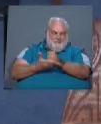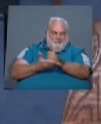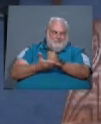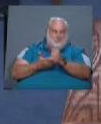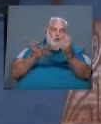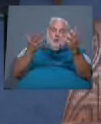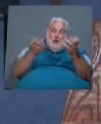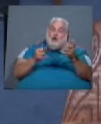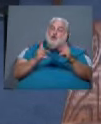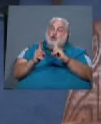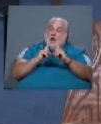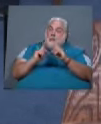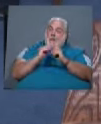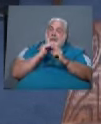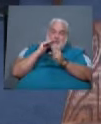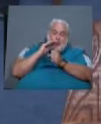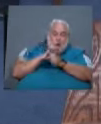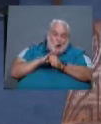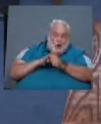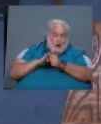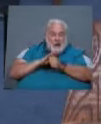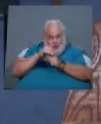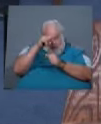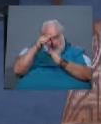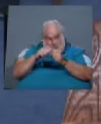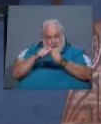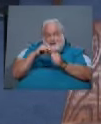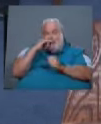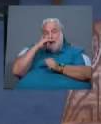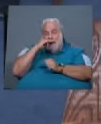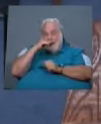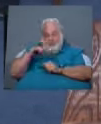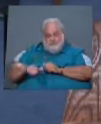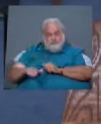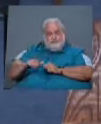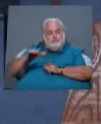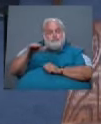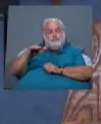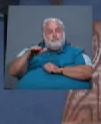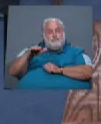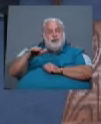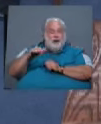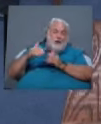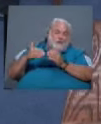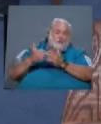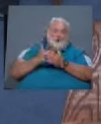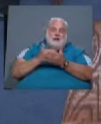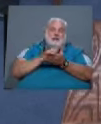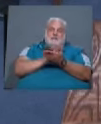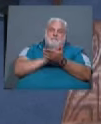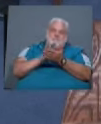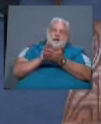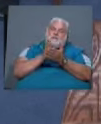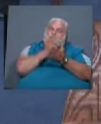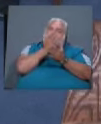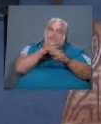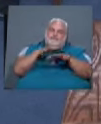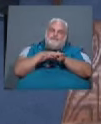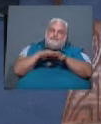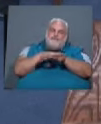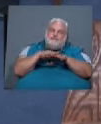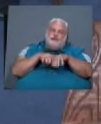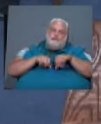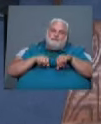want to talk about neighborhoods. I remember as a kid, okay, freshly manicured lawns, plenty of grocery